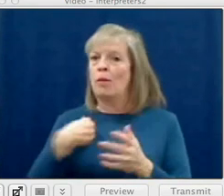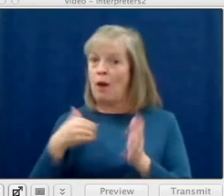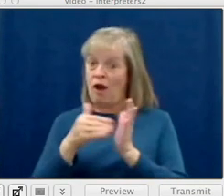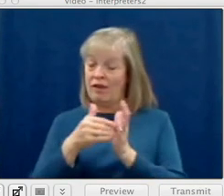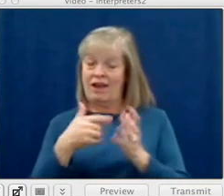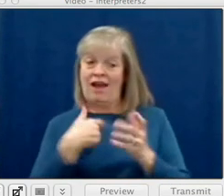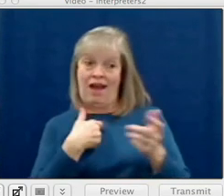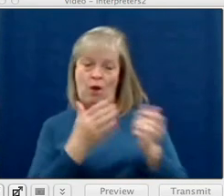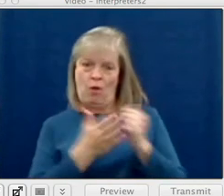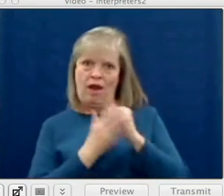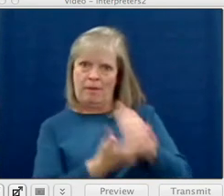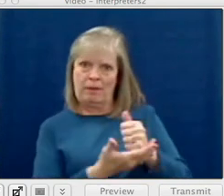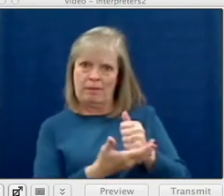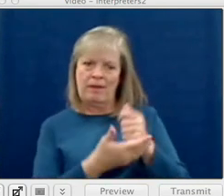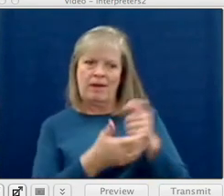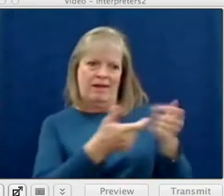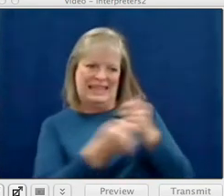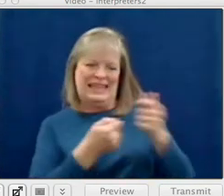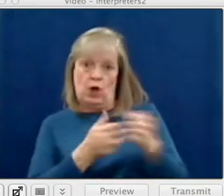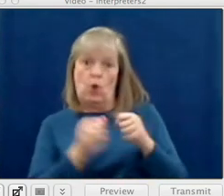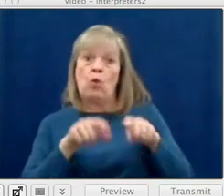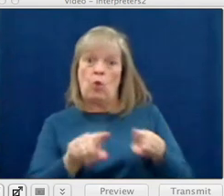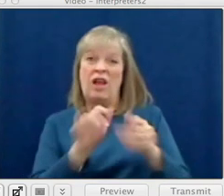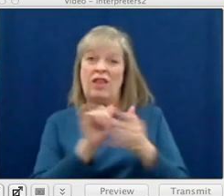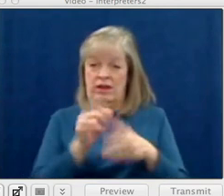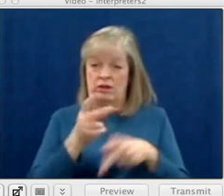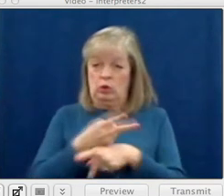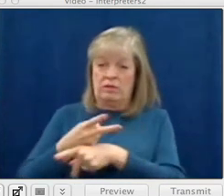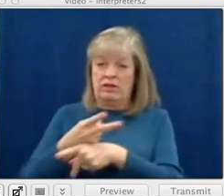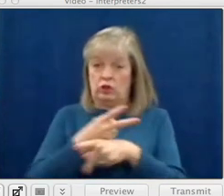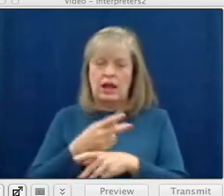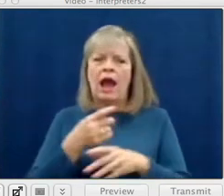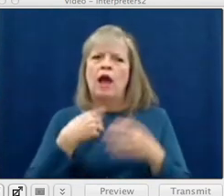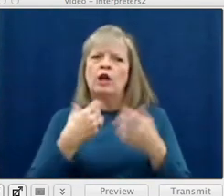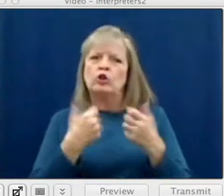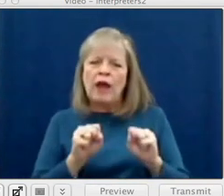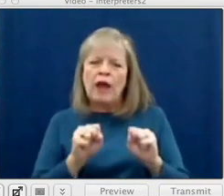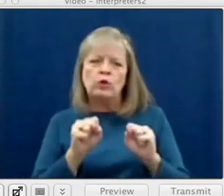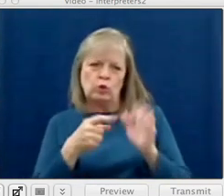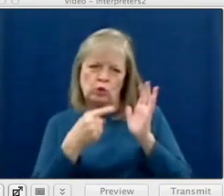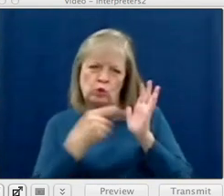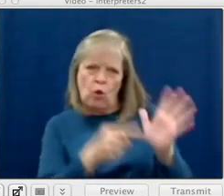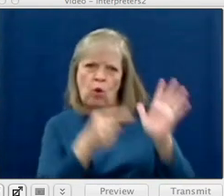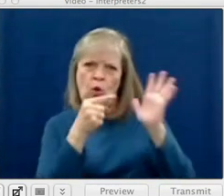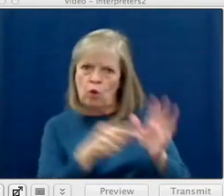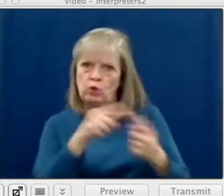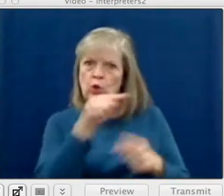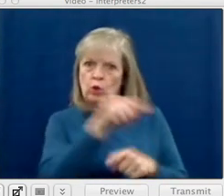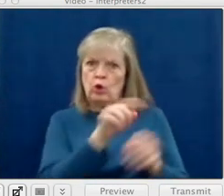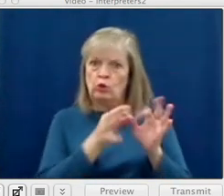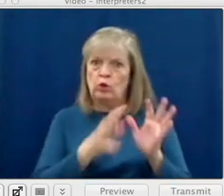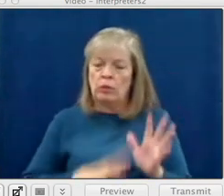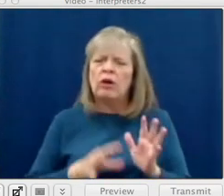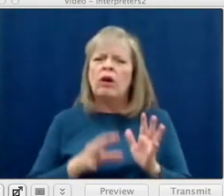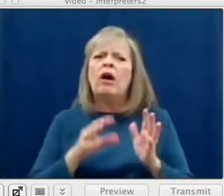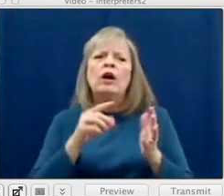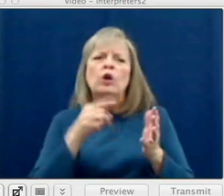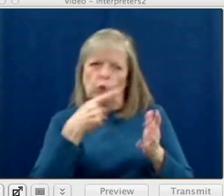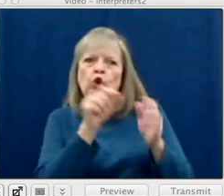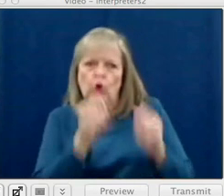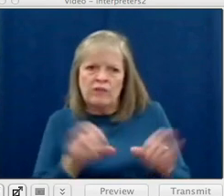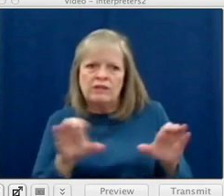classrooms and supervision sessions is to highlight opportunities where somebody could have done